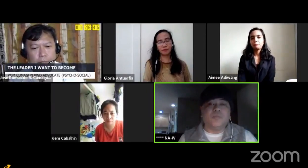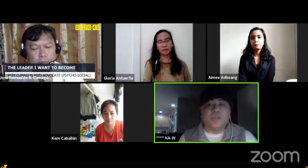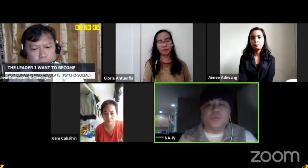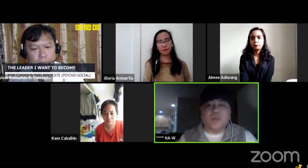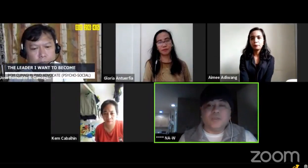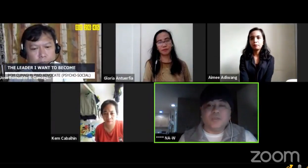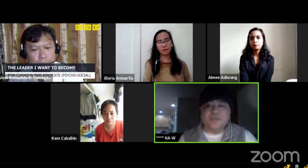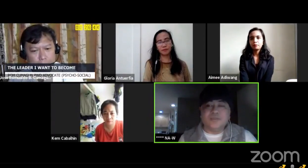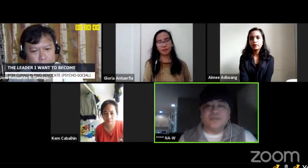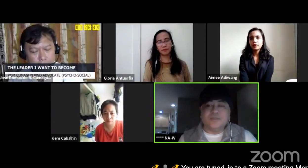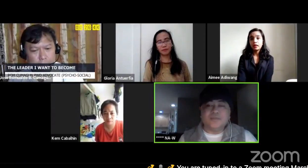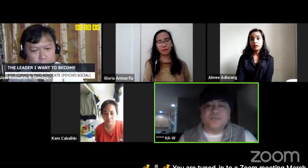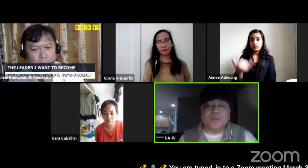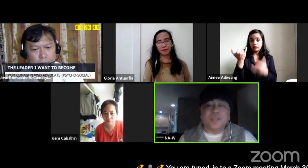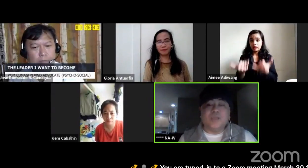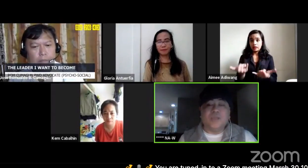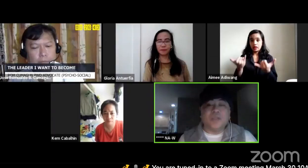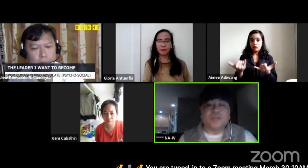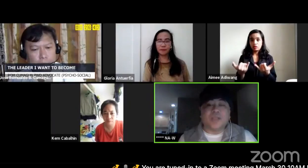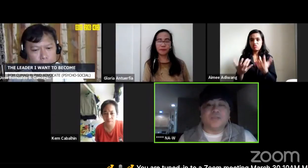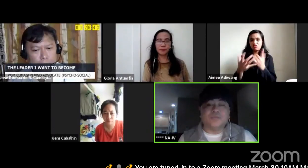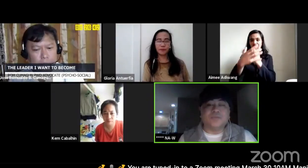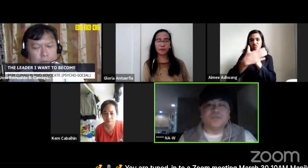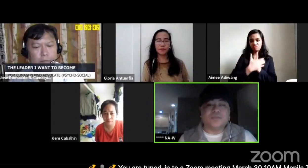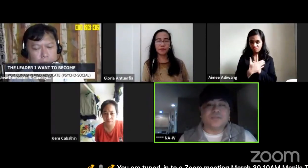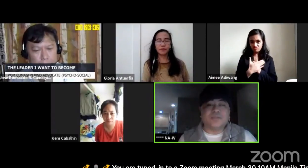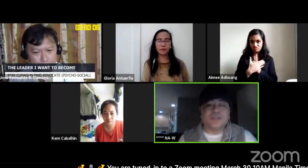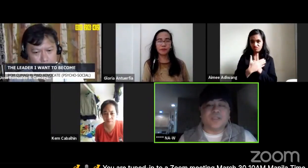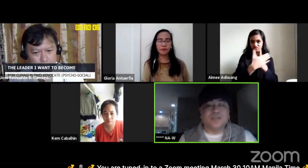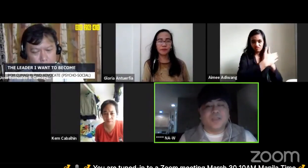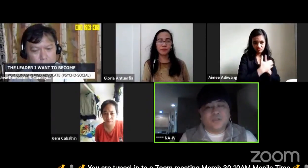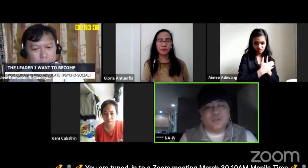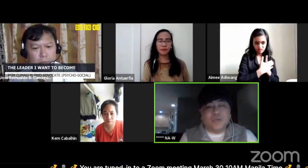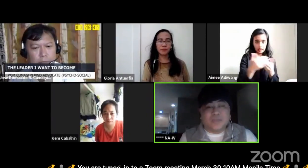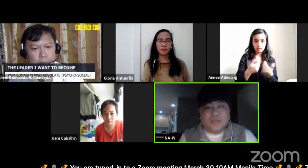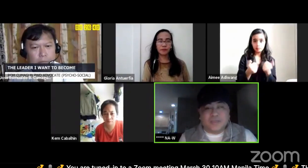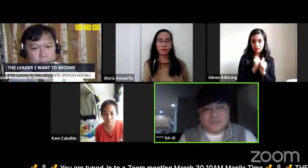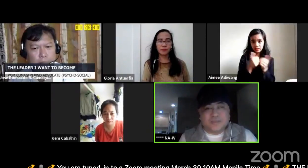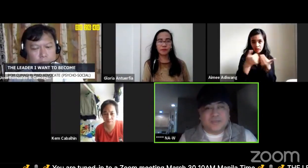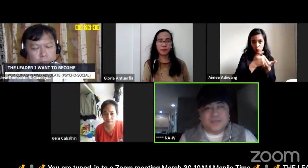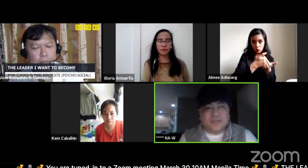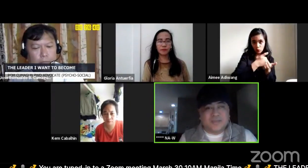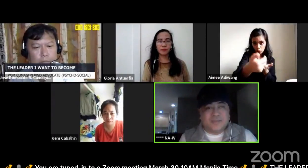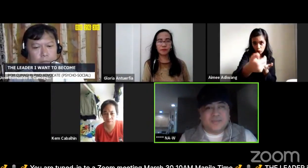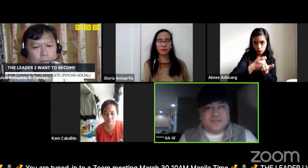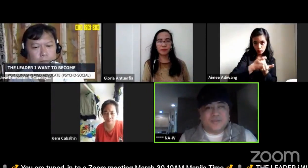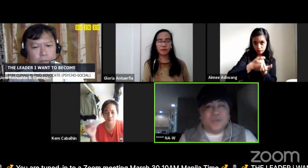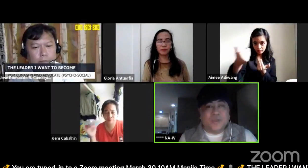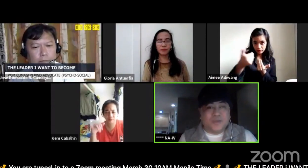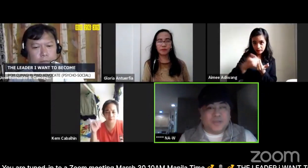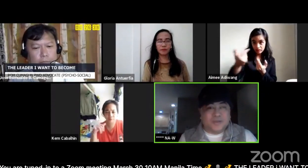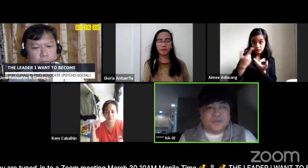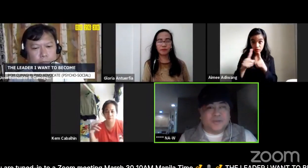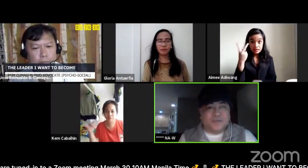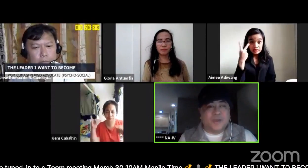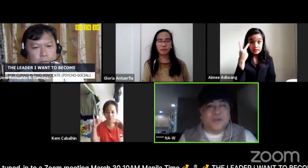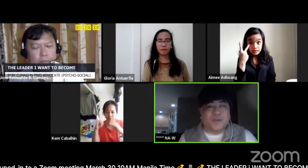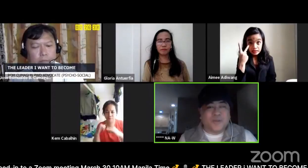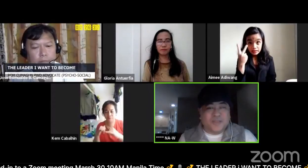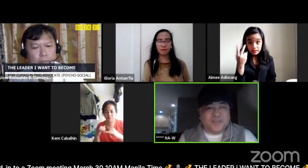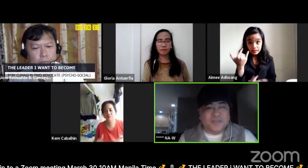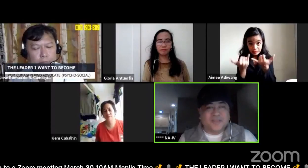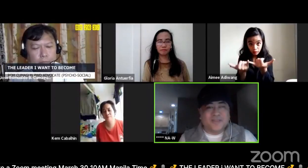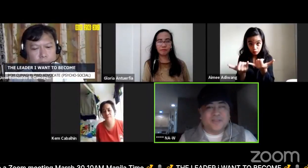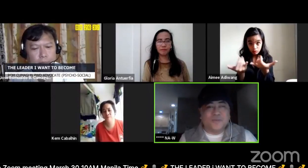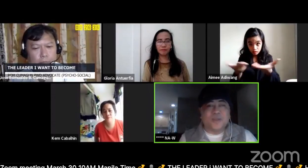we are now being quarantined, pinaghihiwalay tayo, and yet look at us. We are here, we